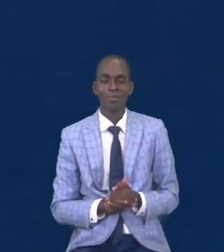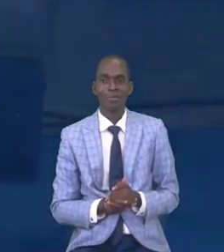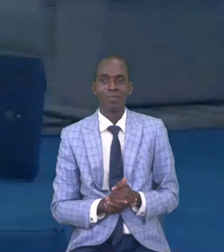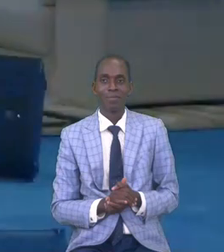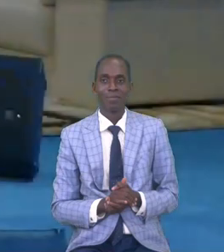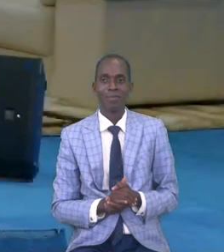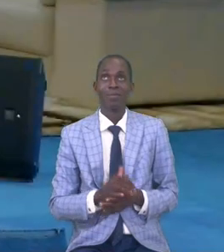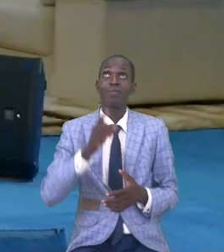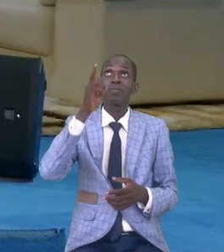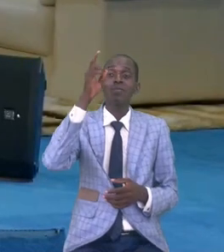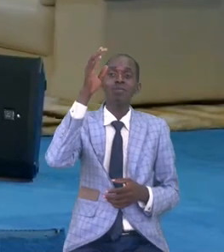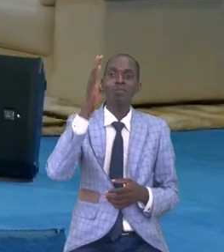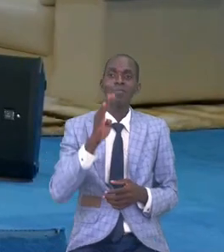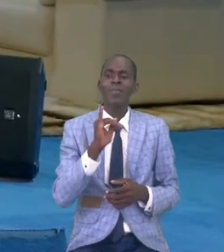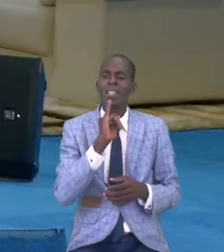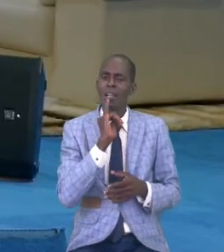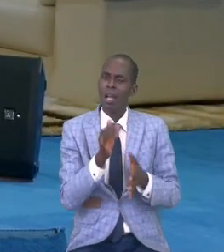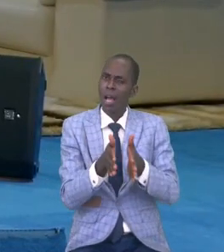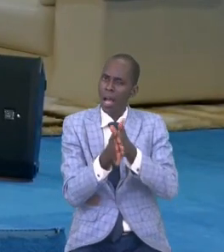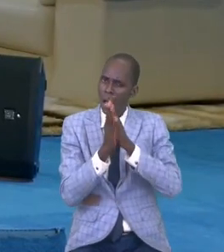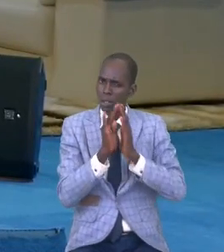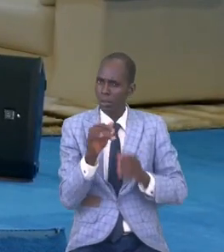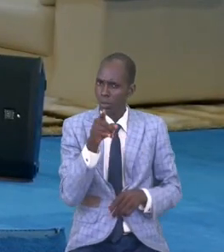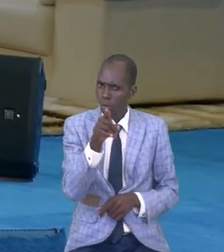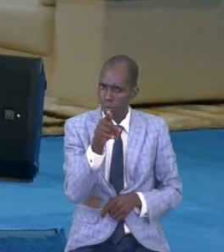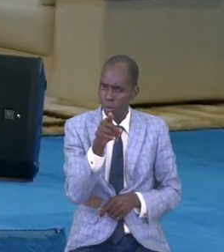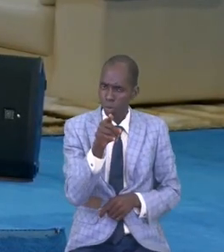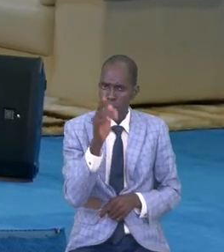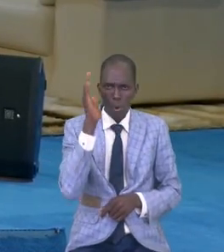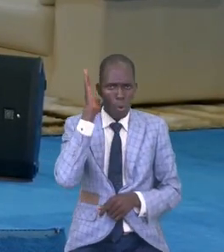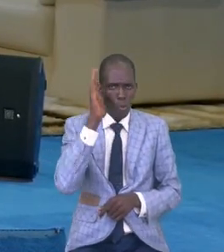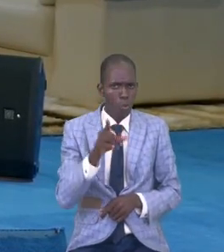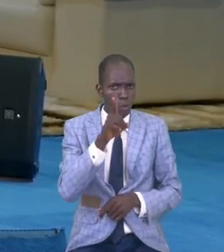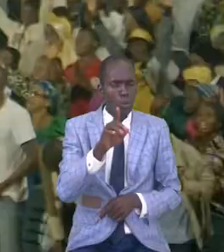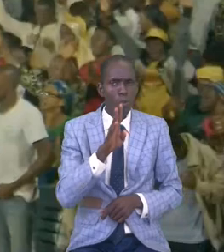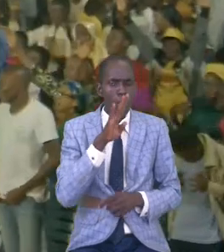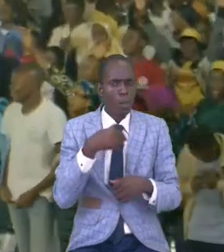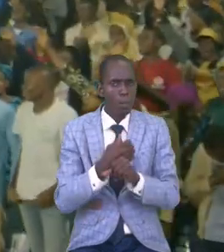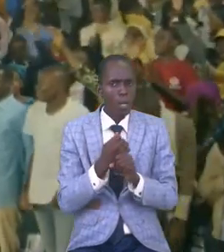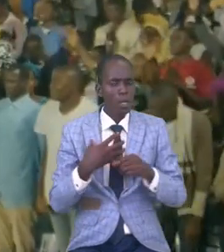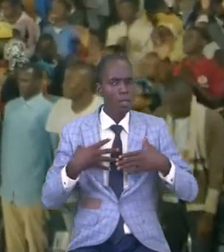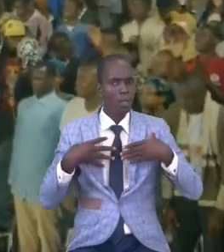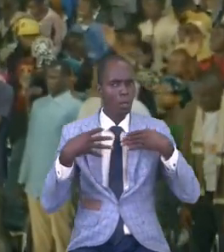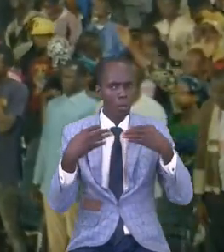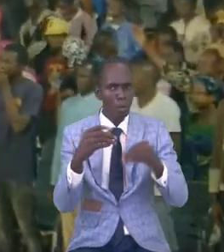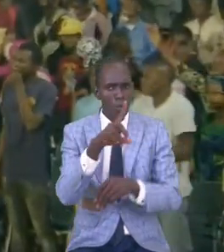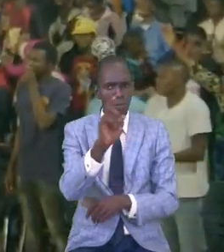God is asking you, will you be made whole?